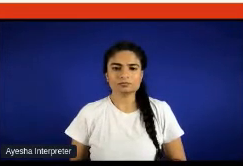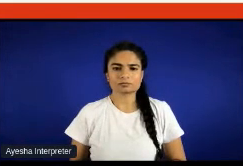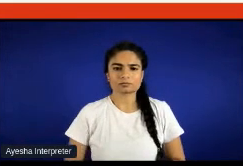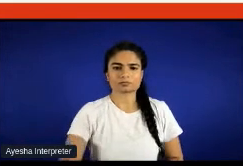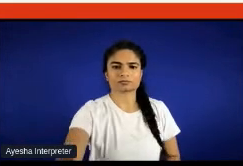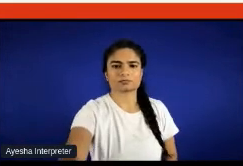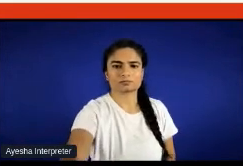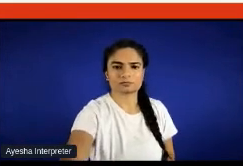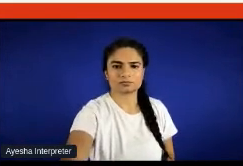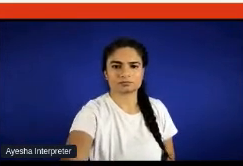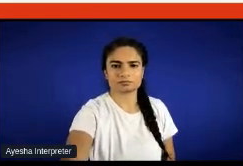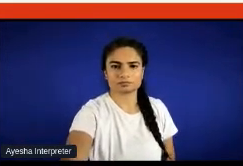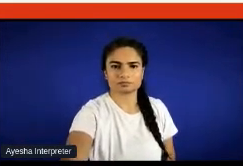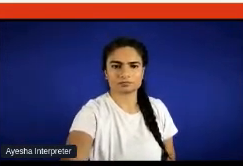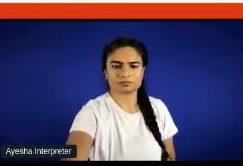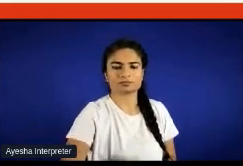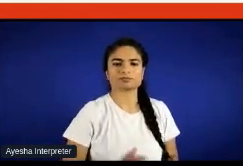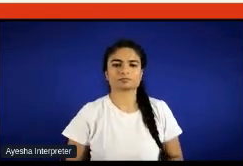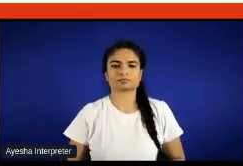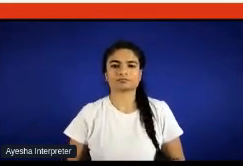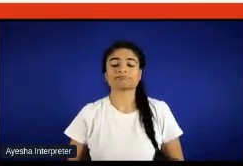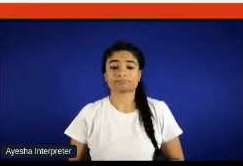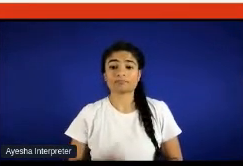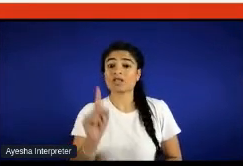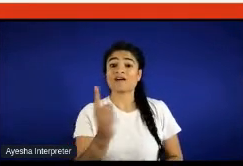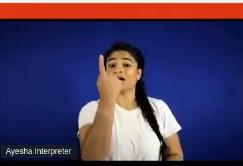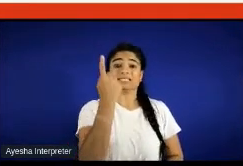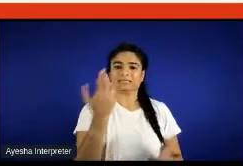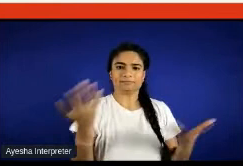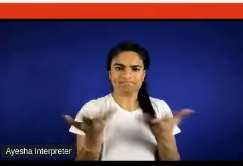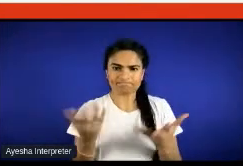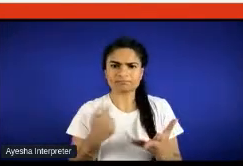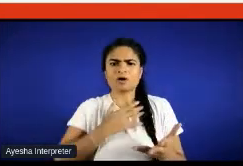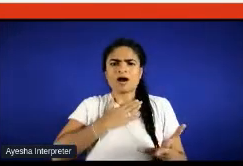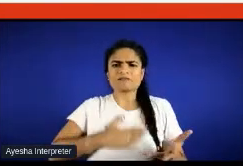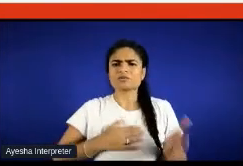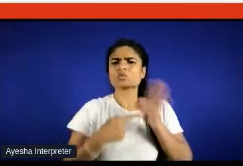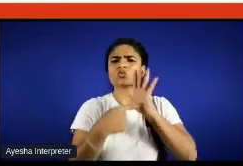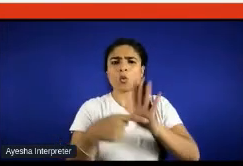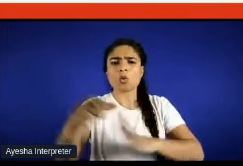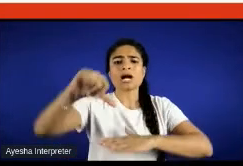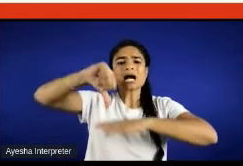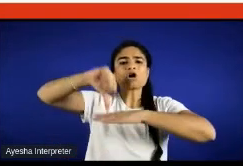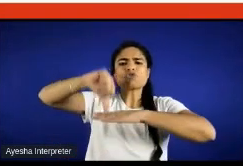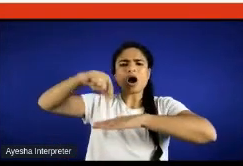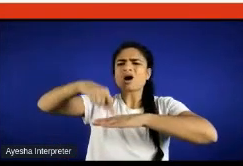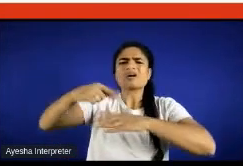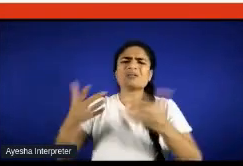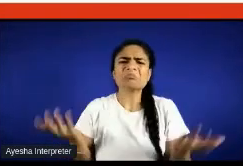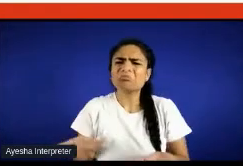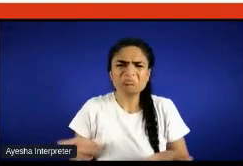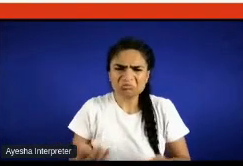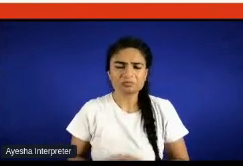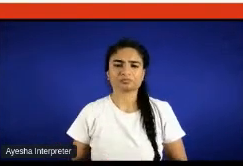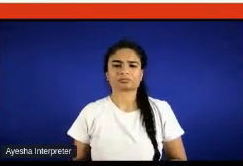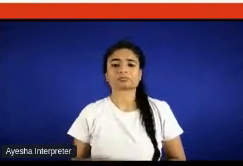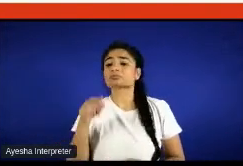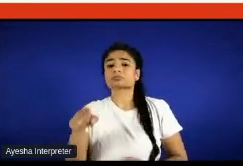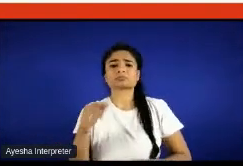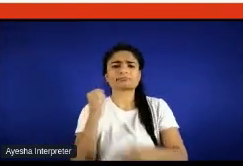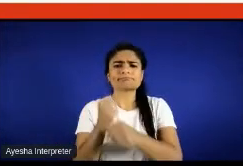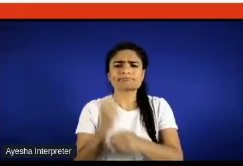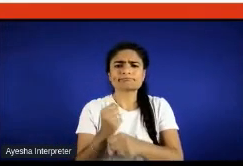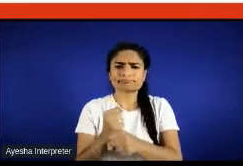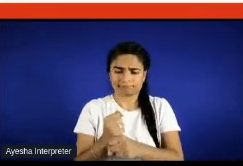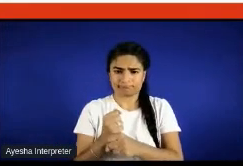The first example that I will show from Iraq country office is about one of the field offices where we had, I